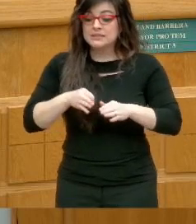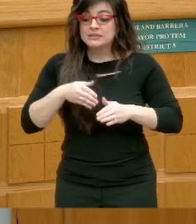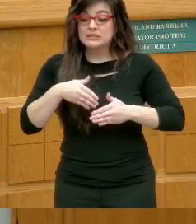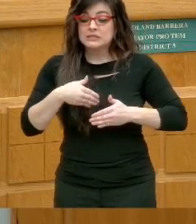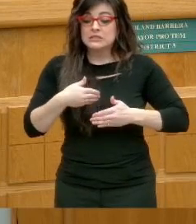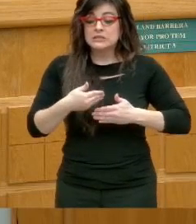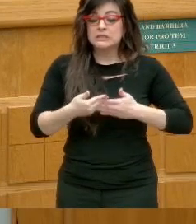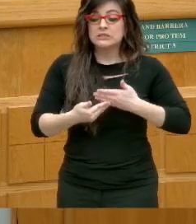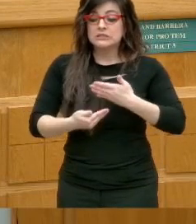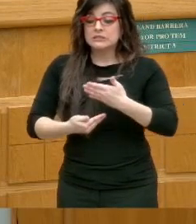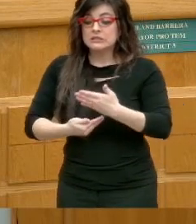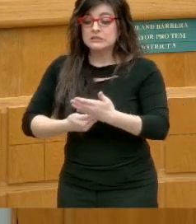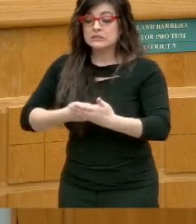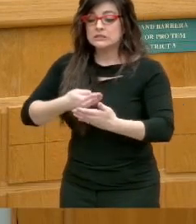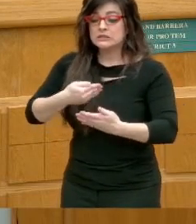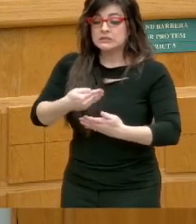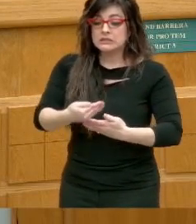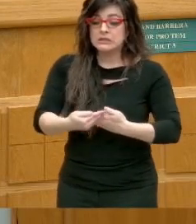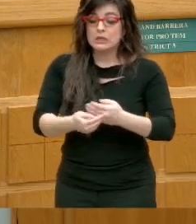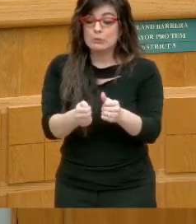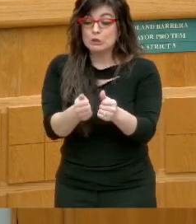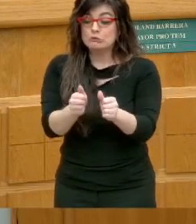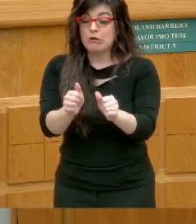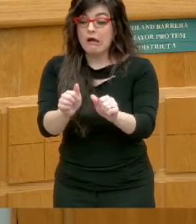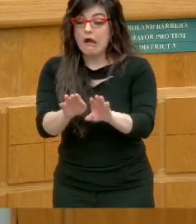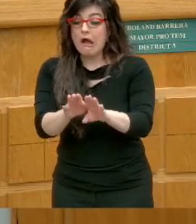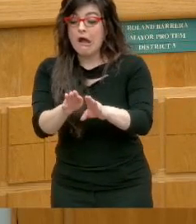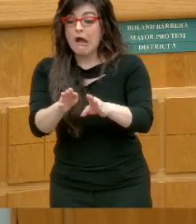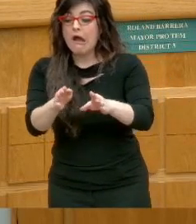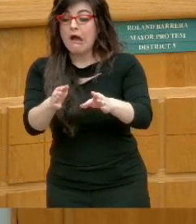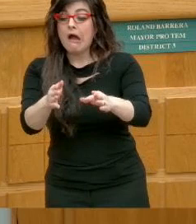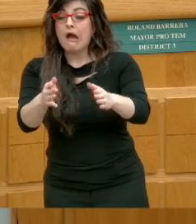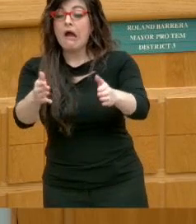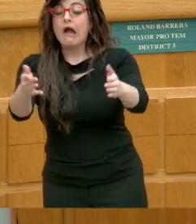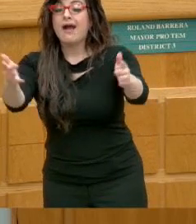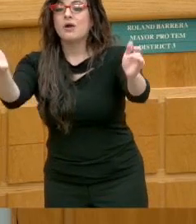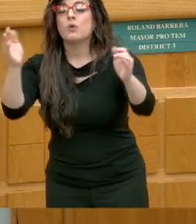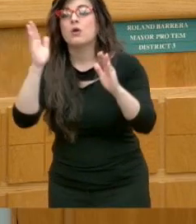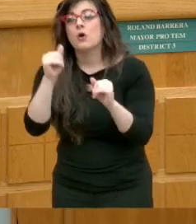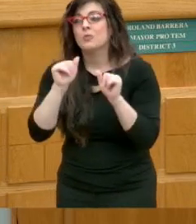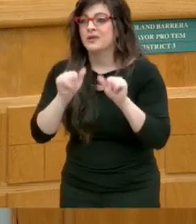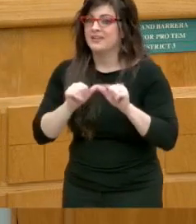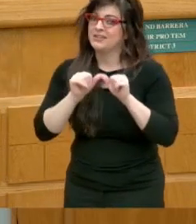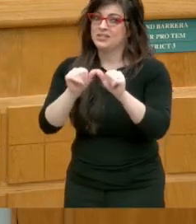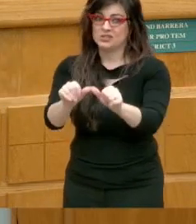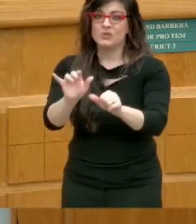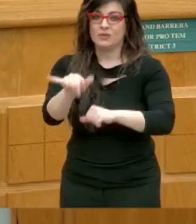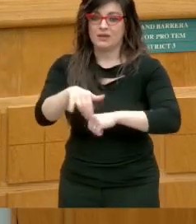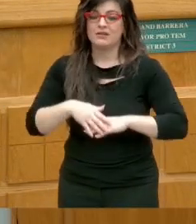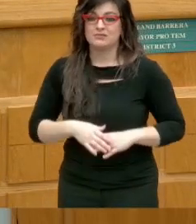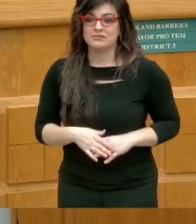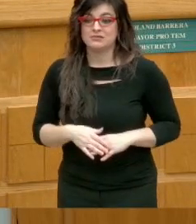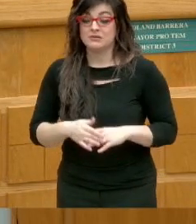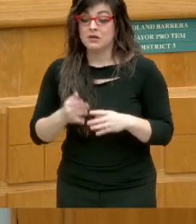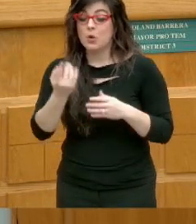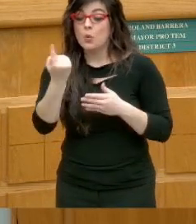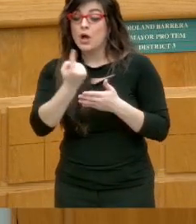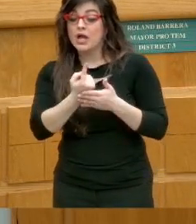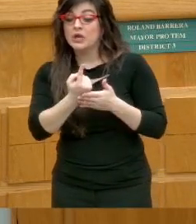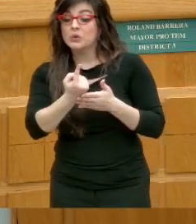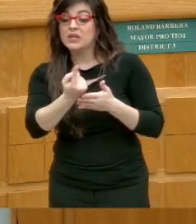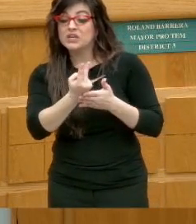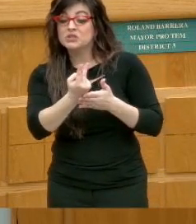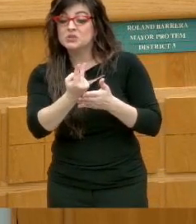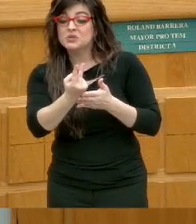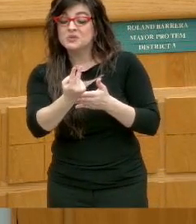encourage you to do that, and hopefully the next week or 10 days, those numbers are to where everybody's satisfied. We go to phase